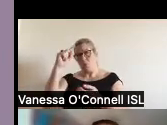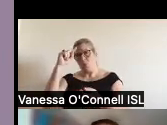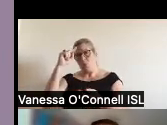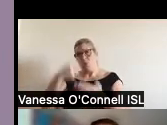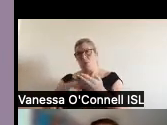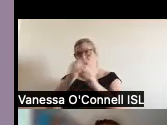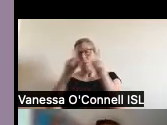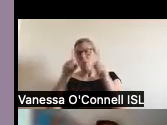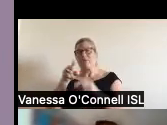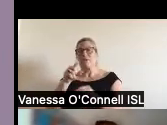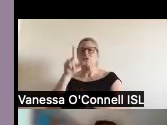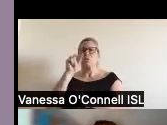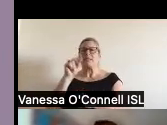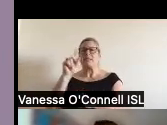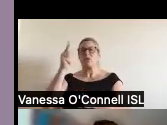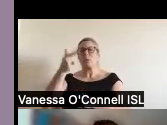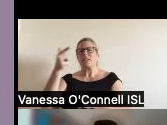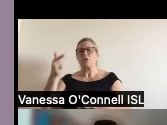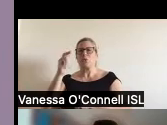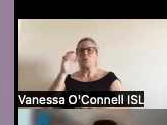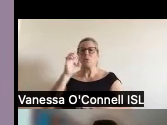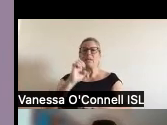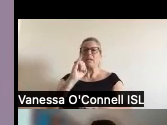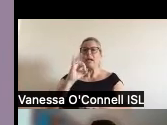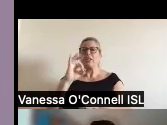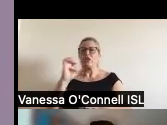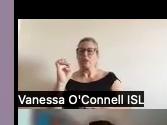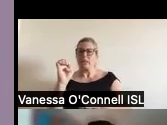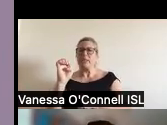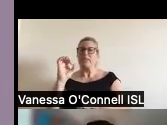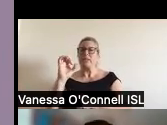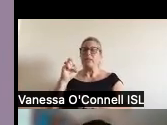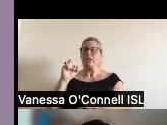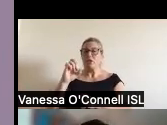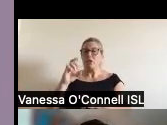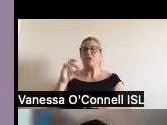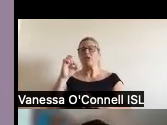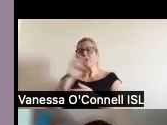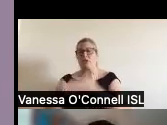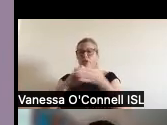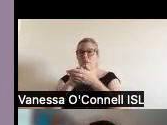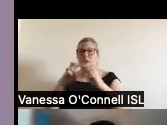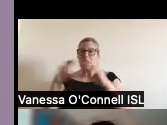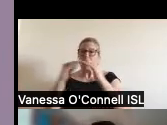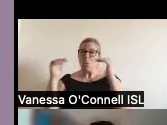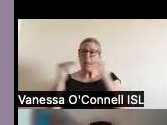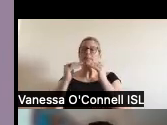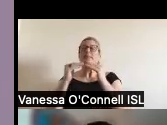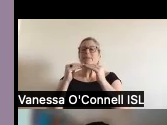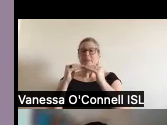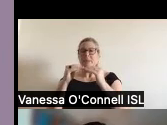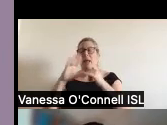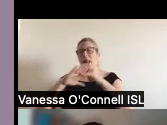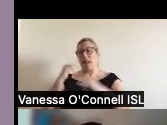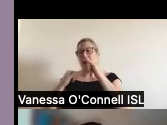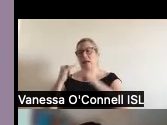the 2022 IGE Gender Equality Index, so IGE, the European Institute for Gender Equality, and last year